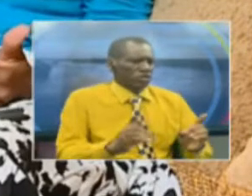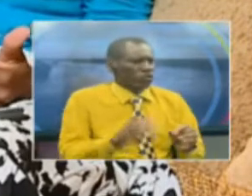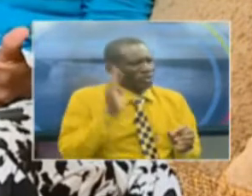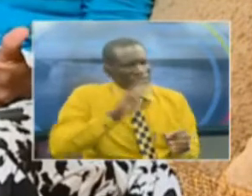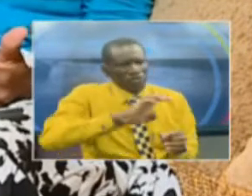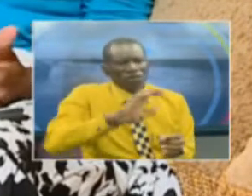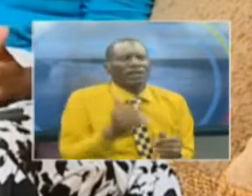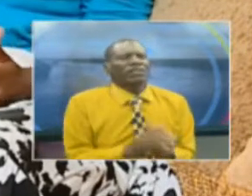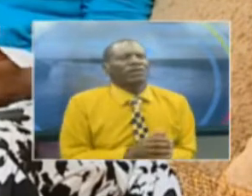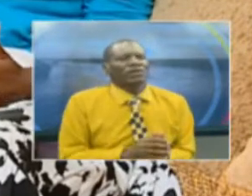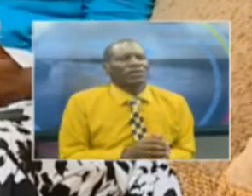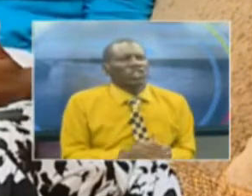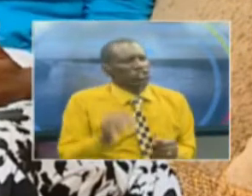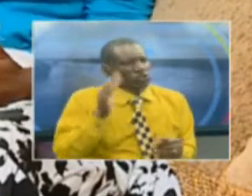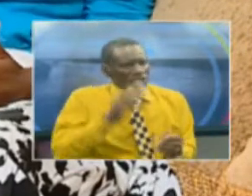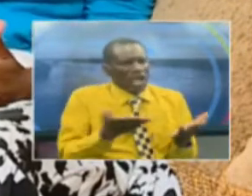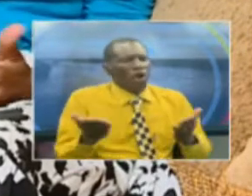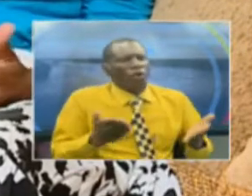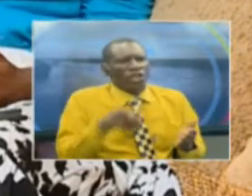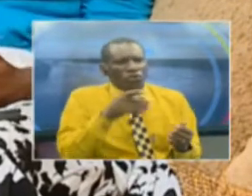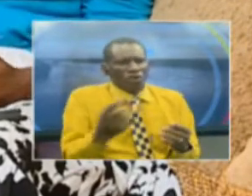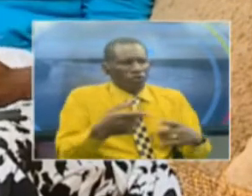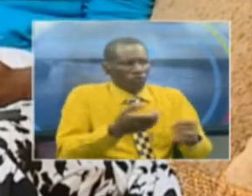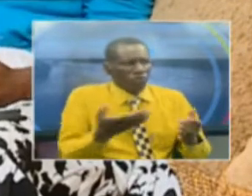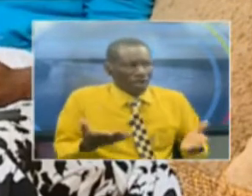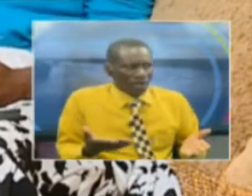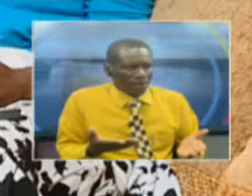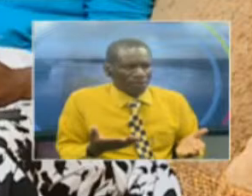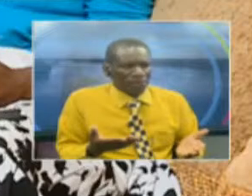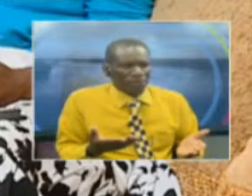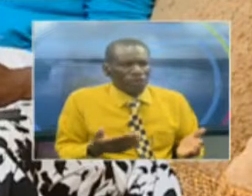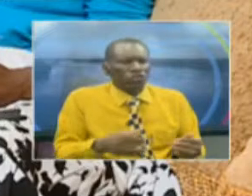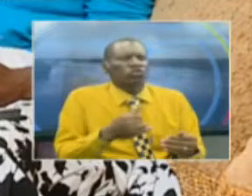each other, to hear where are you coming from?